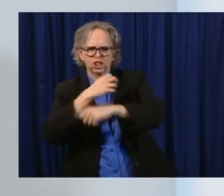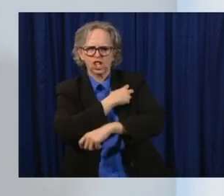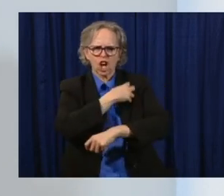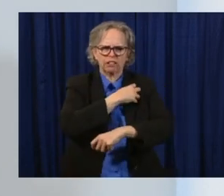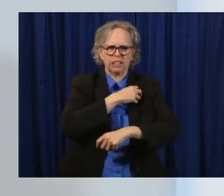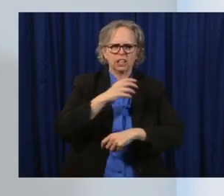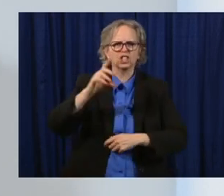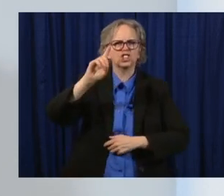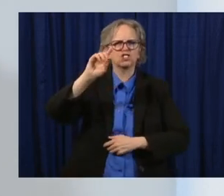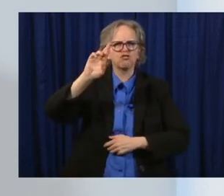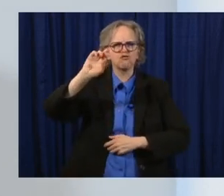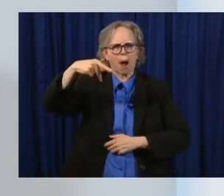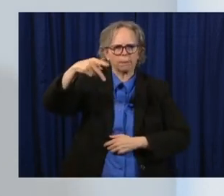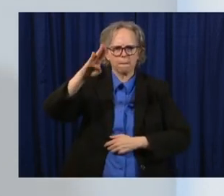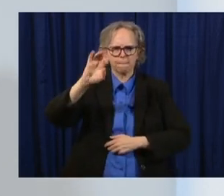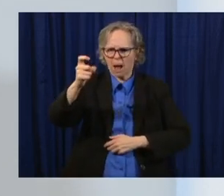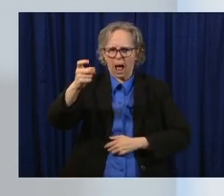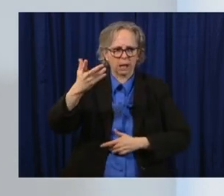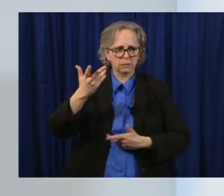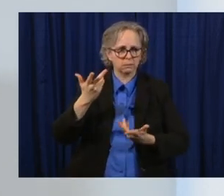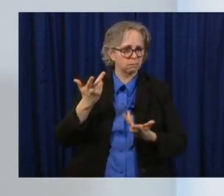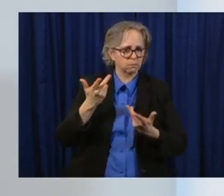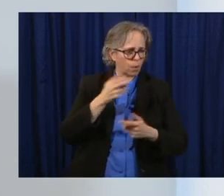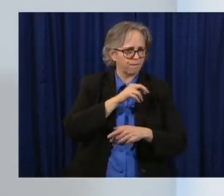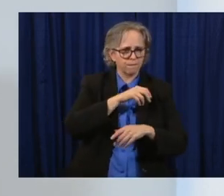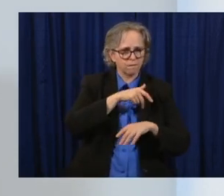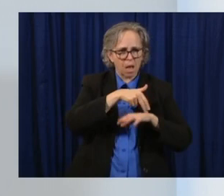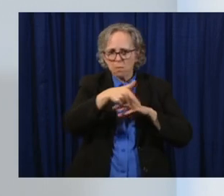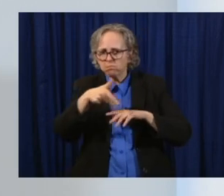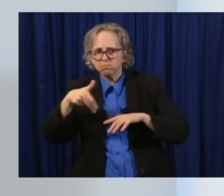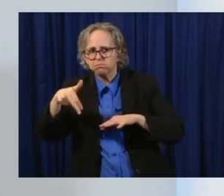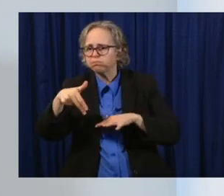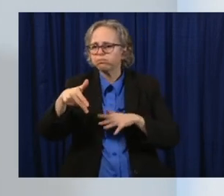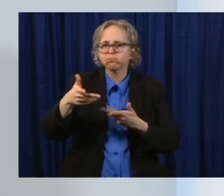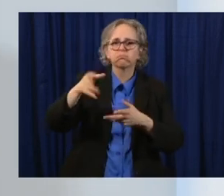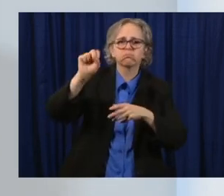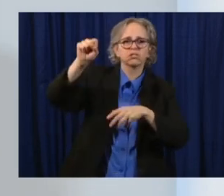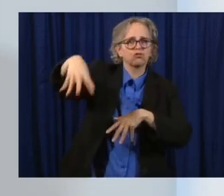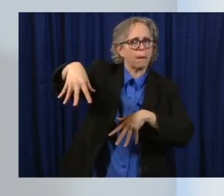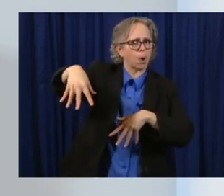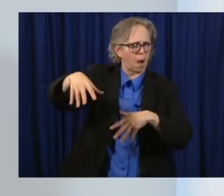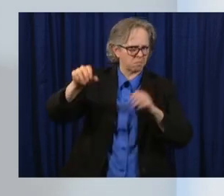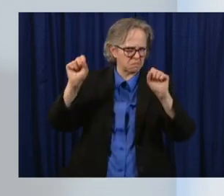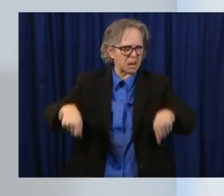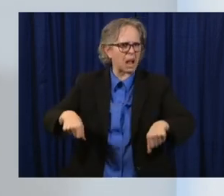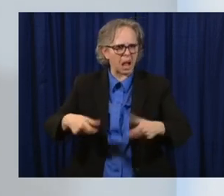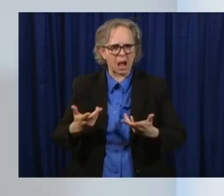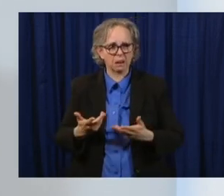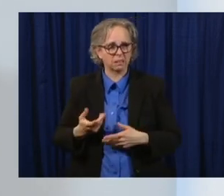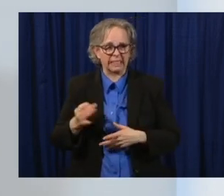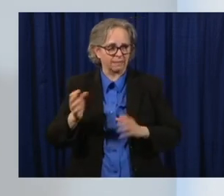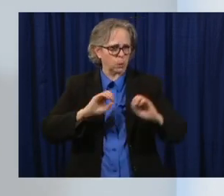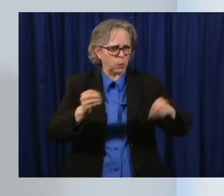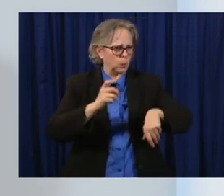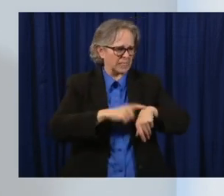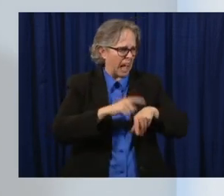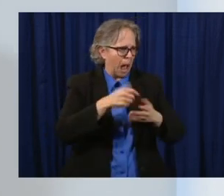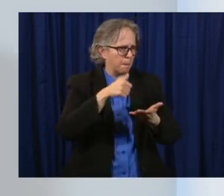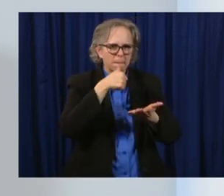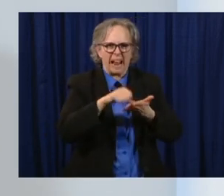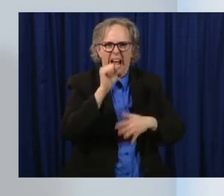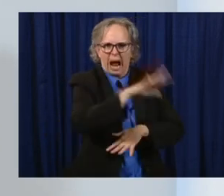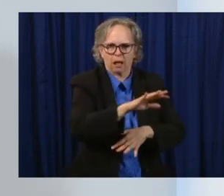you or a family member can drop that ballot in. If you can't get it postmarked before Monday, you have